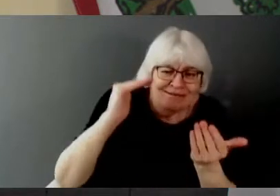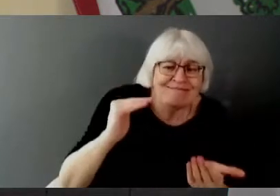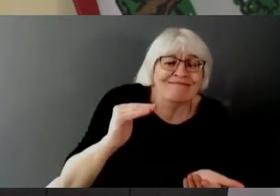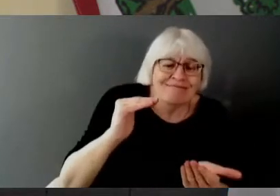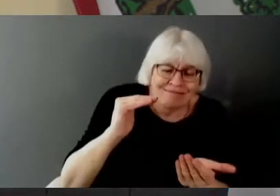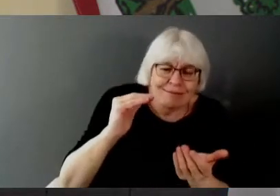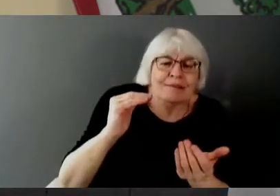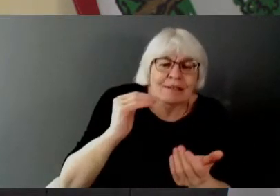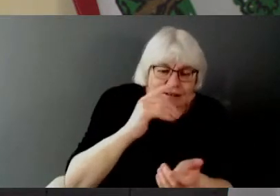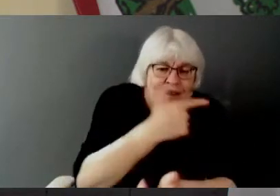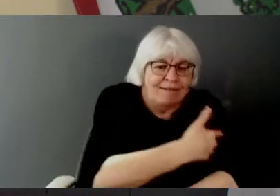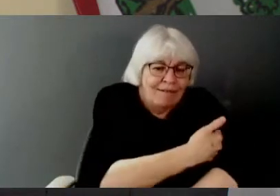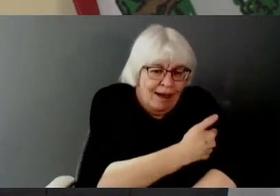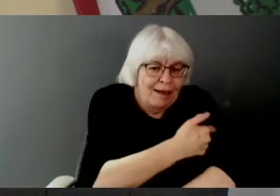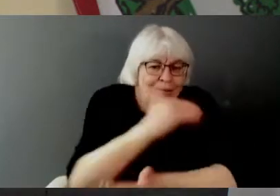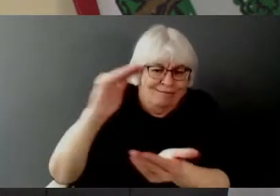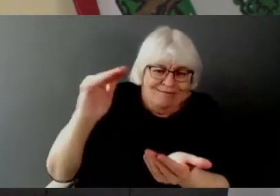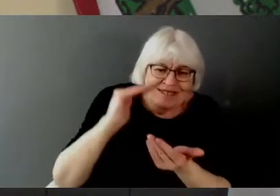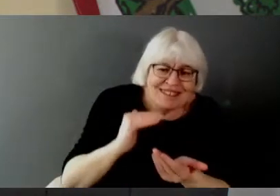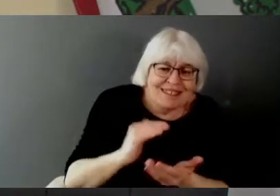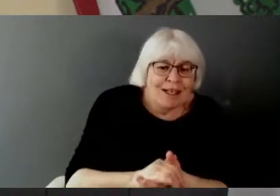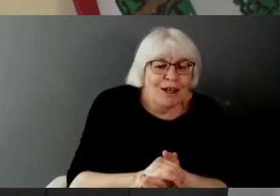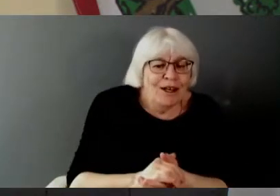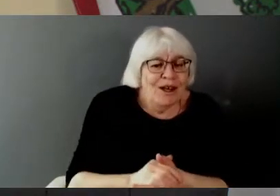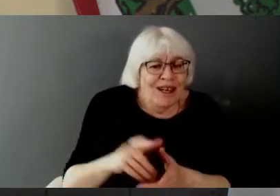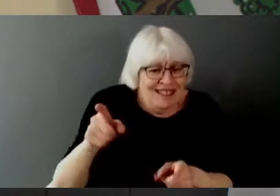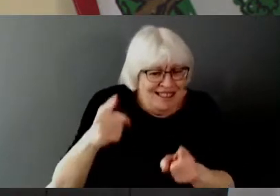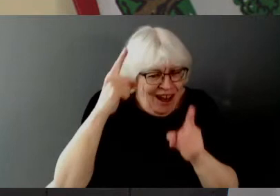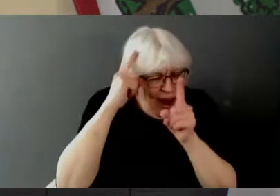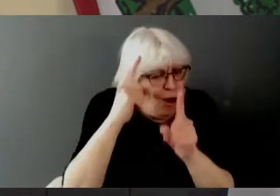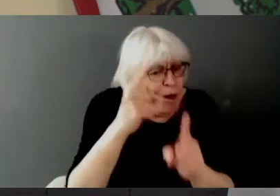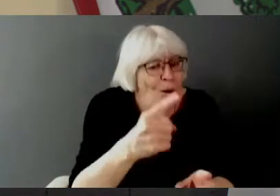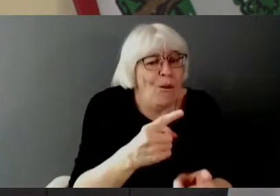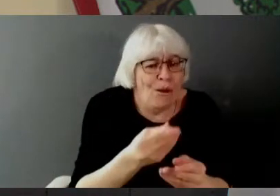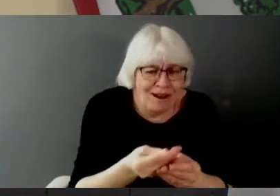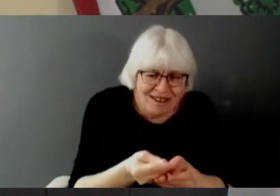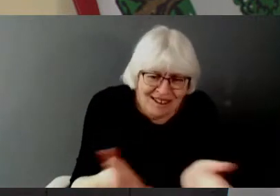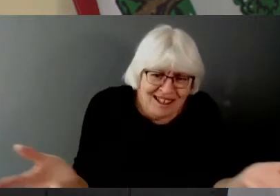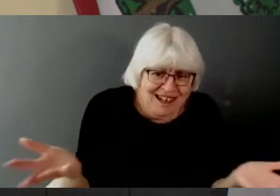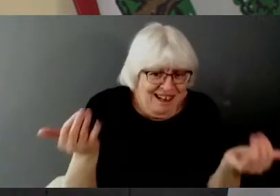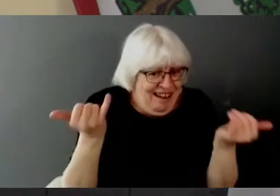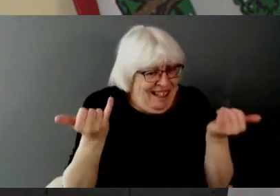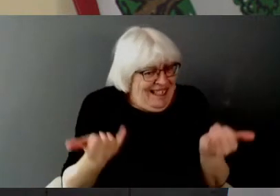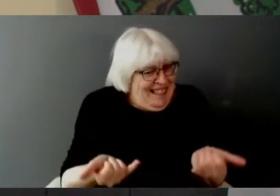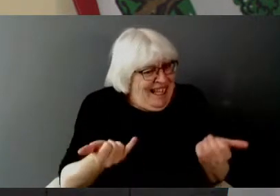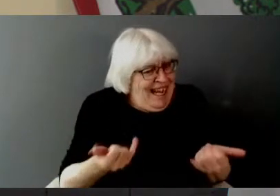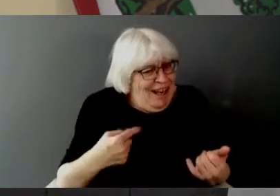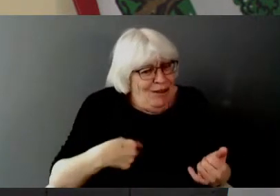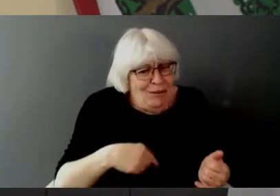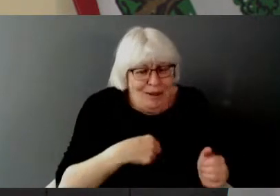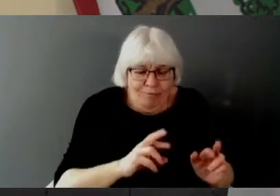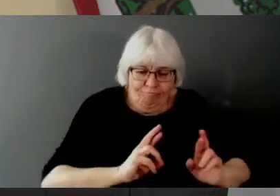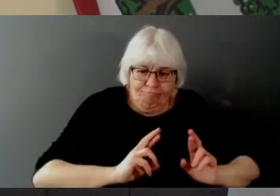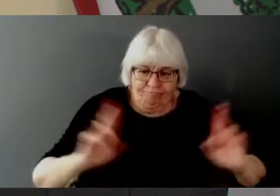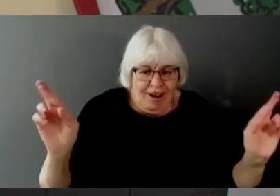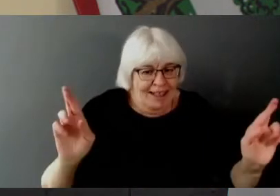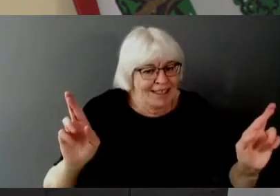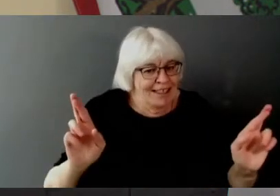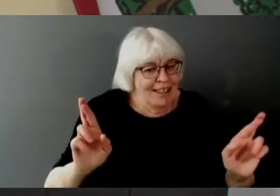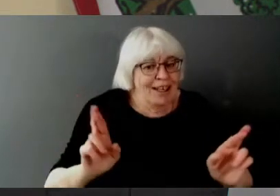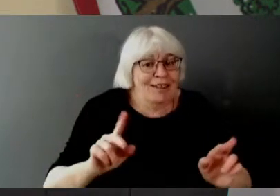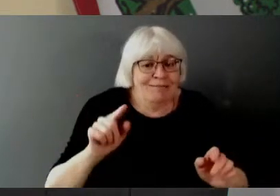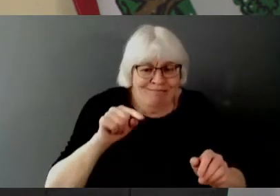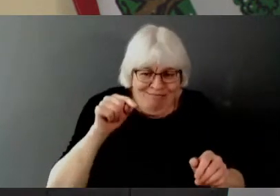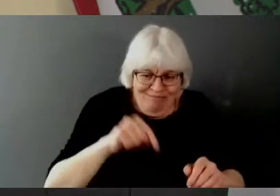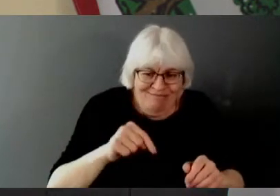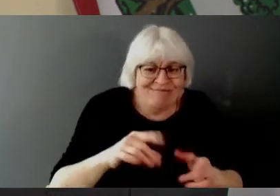out as quickly as possible. So I think we're in a good place here, as Dr. Morrison has said, and the one snag